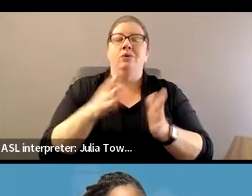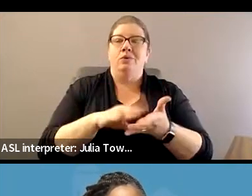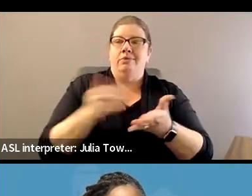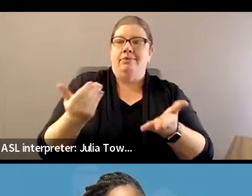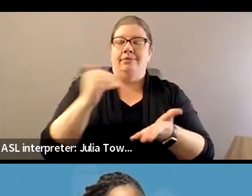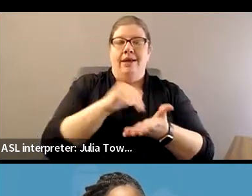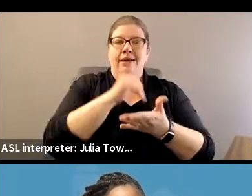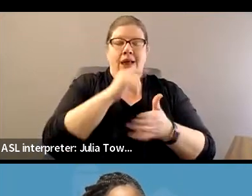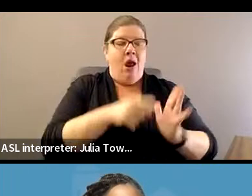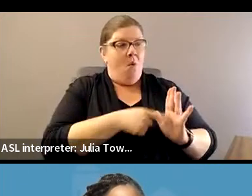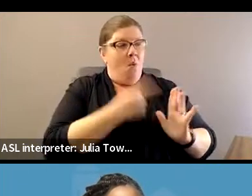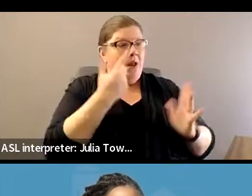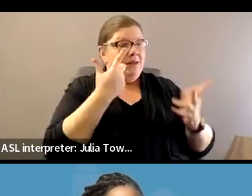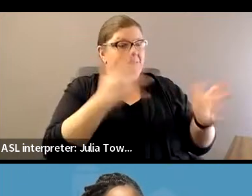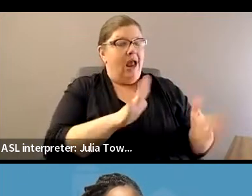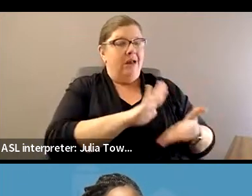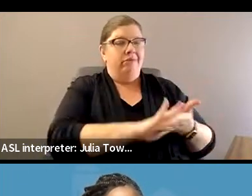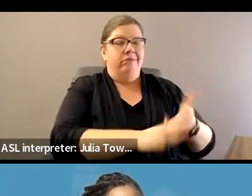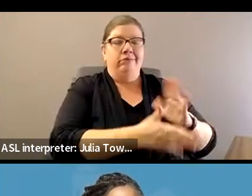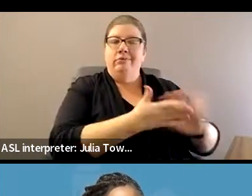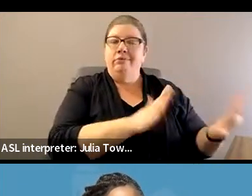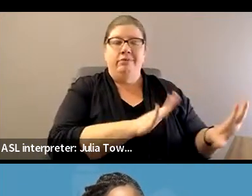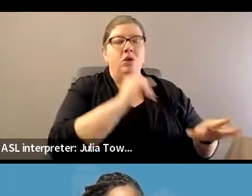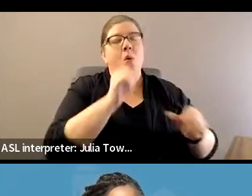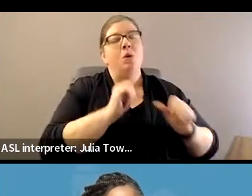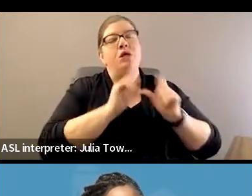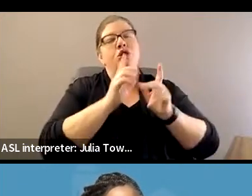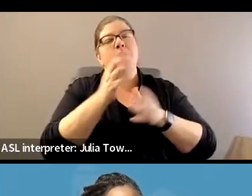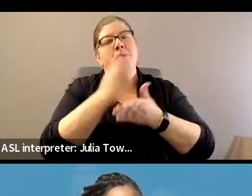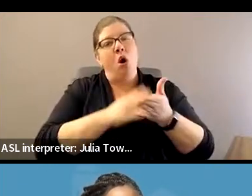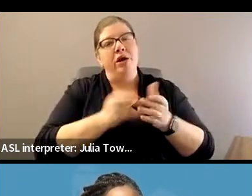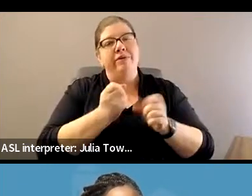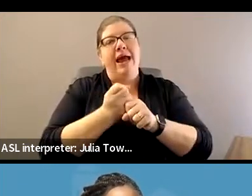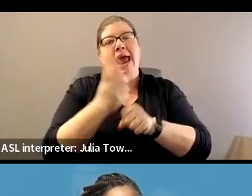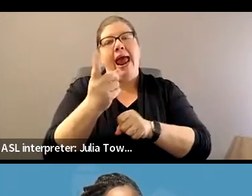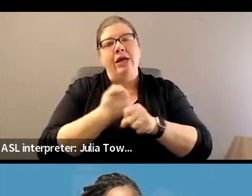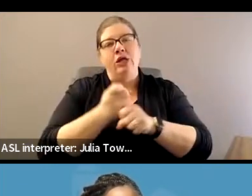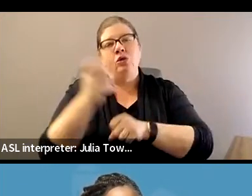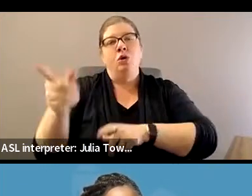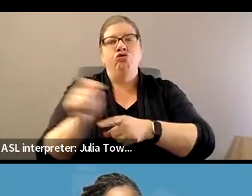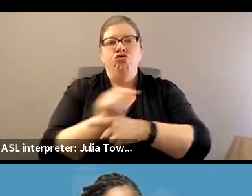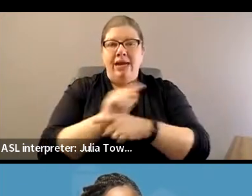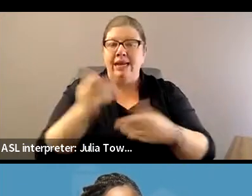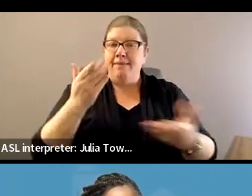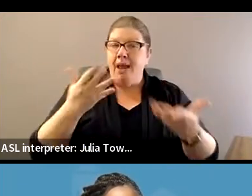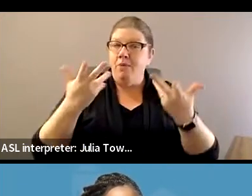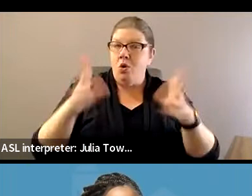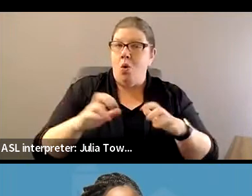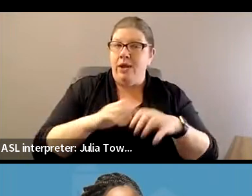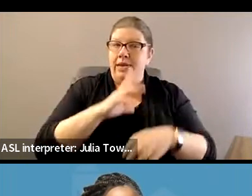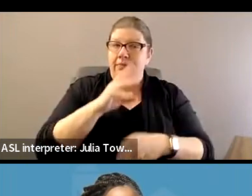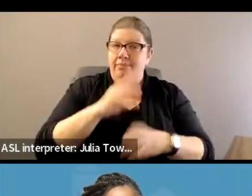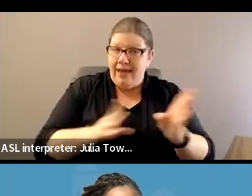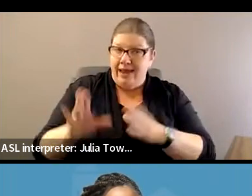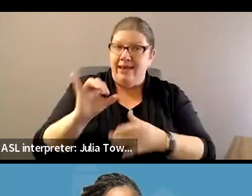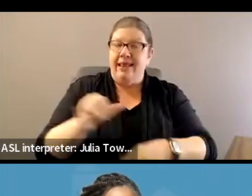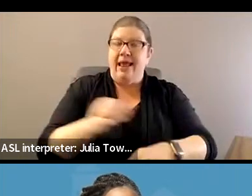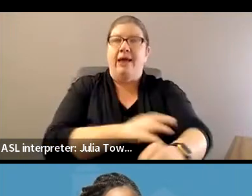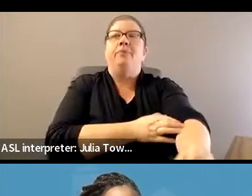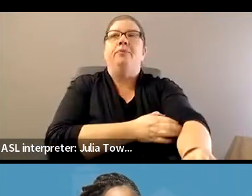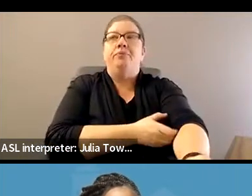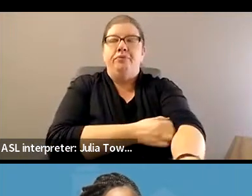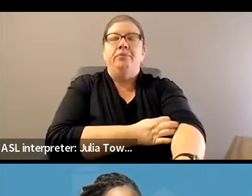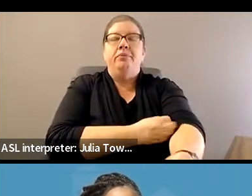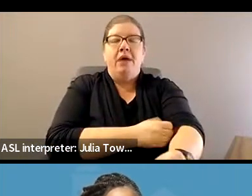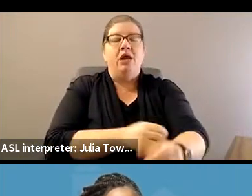a one-time, but perhaps we can make it part of our annual training, and maybe you're already doing that. But anyways, I found it very,